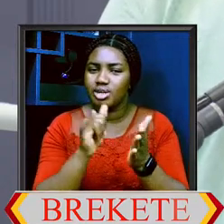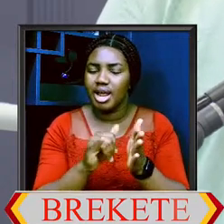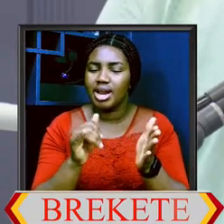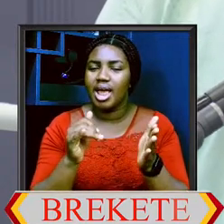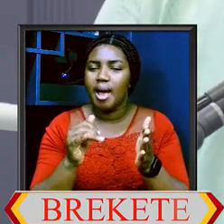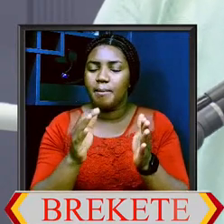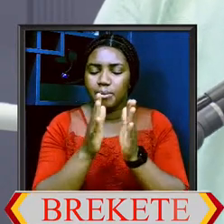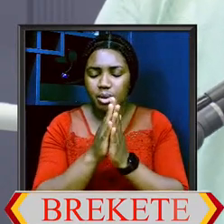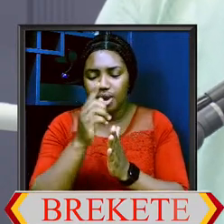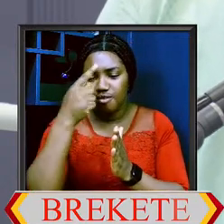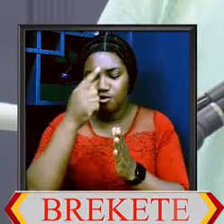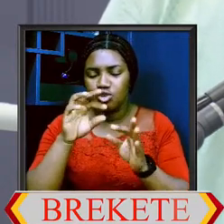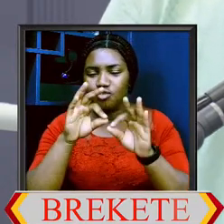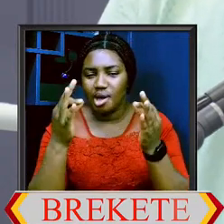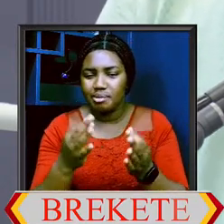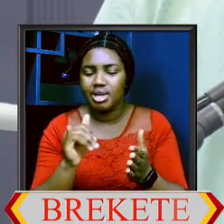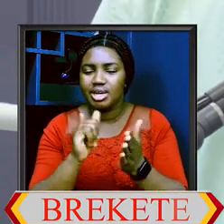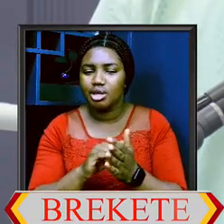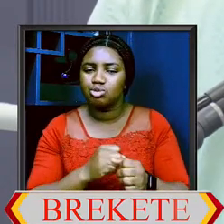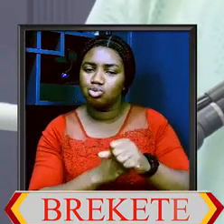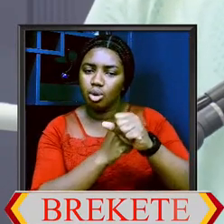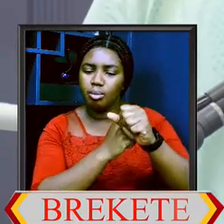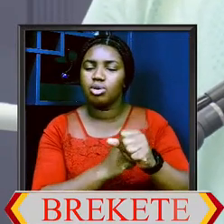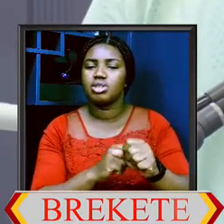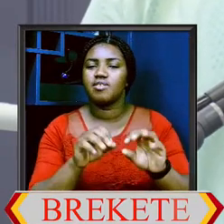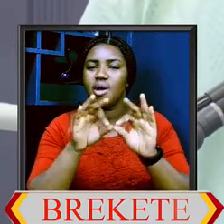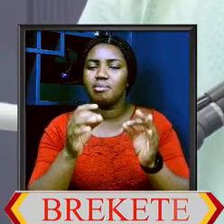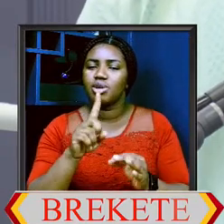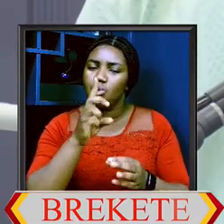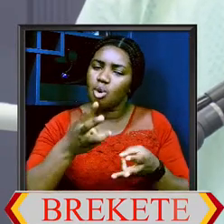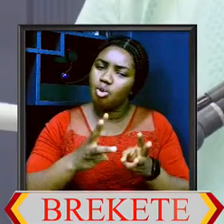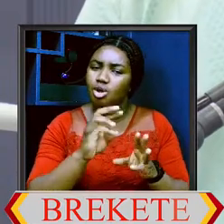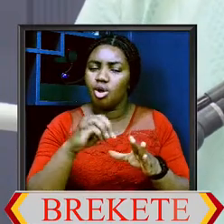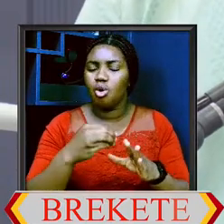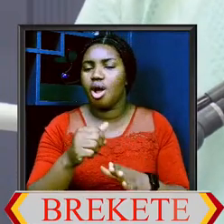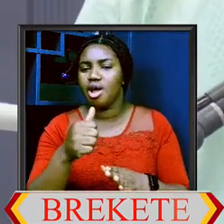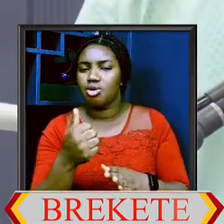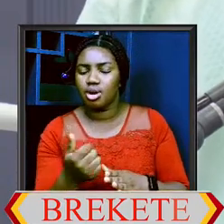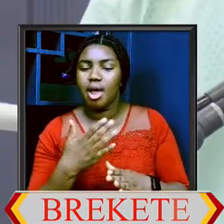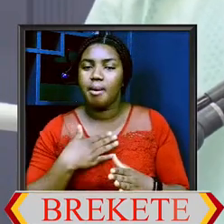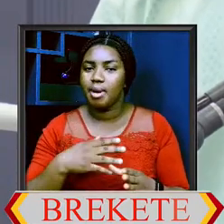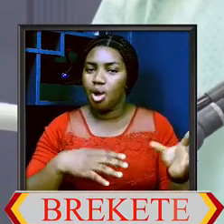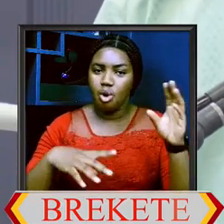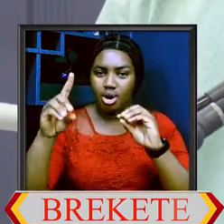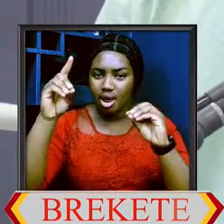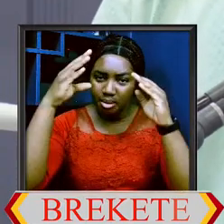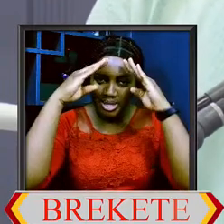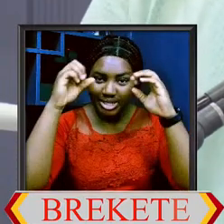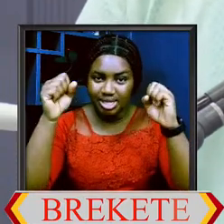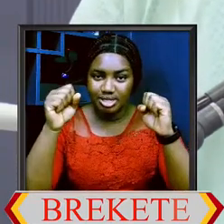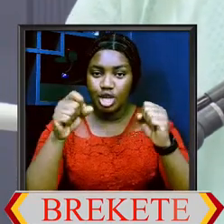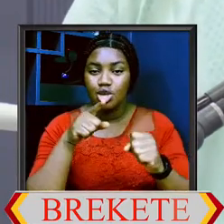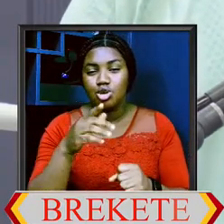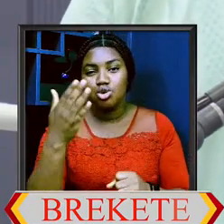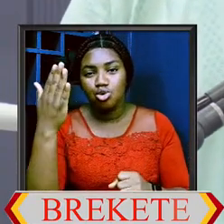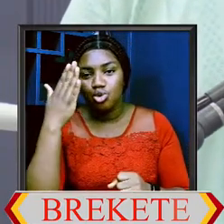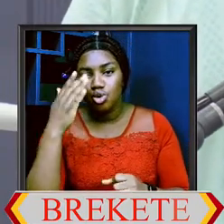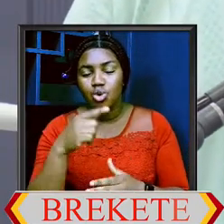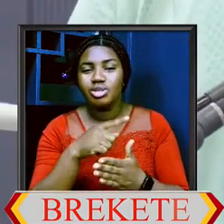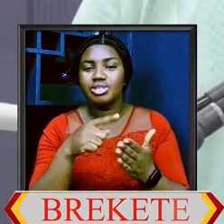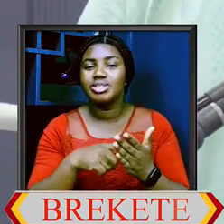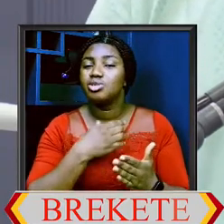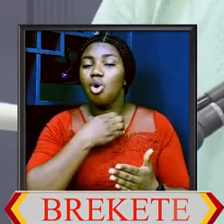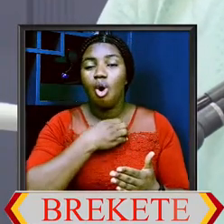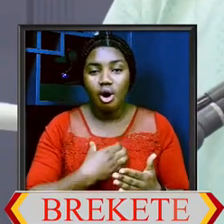family has been supporting family in one way or the other my ordinary president you know this